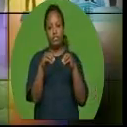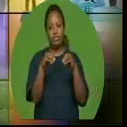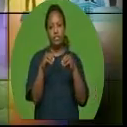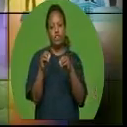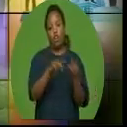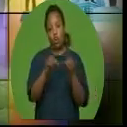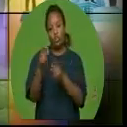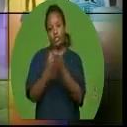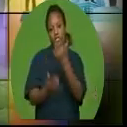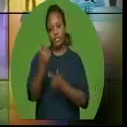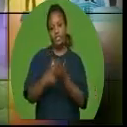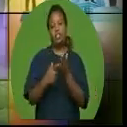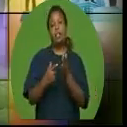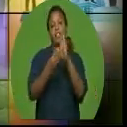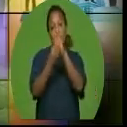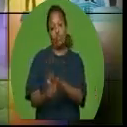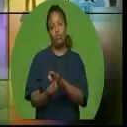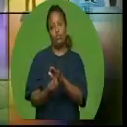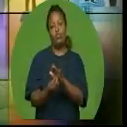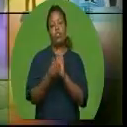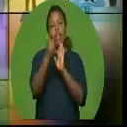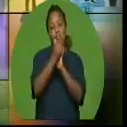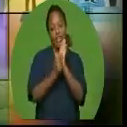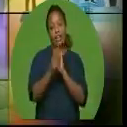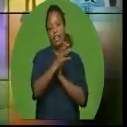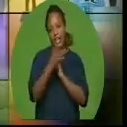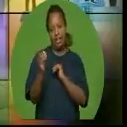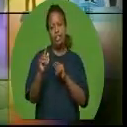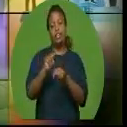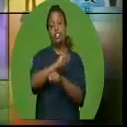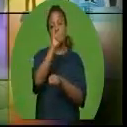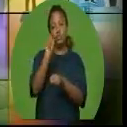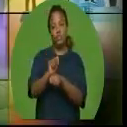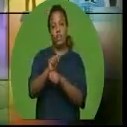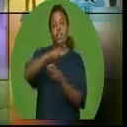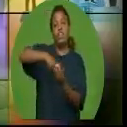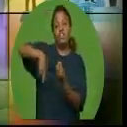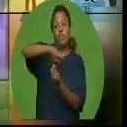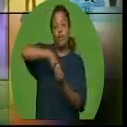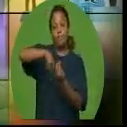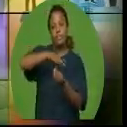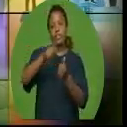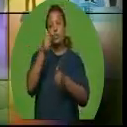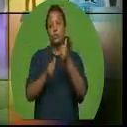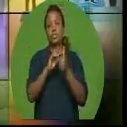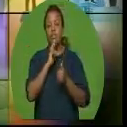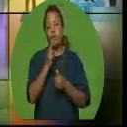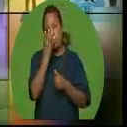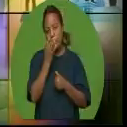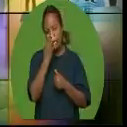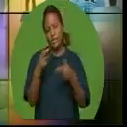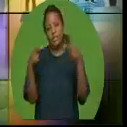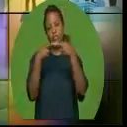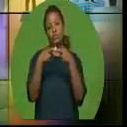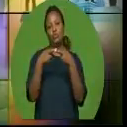Students, let's also discuss the effect of legal and institutional environment, which are